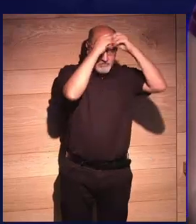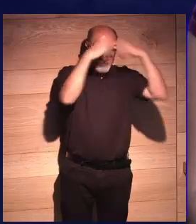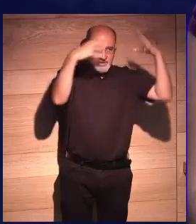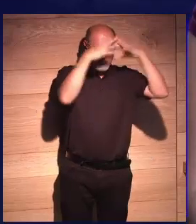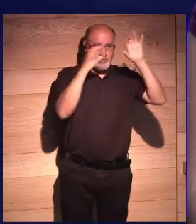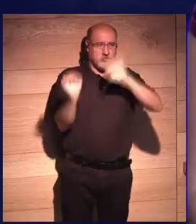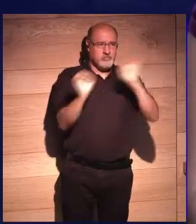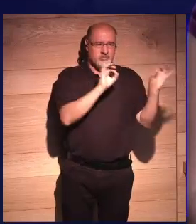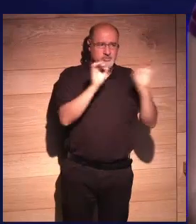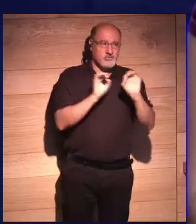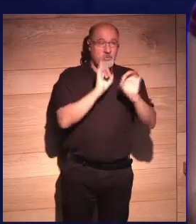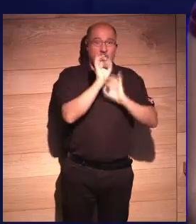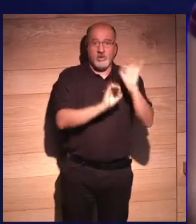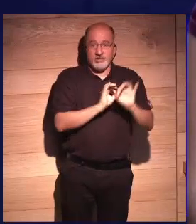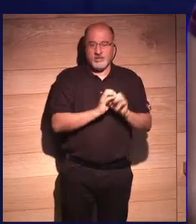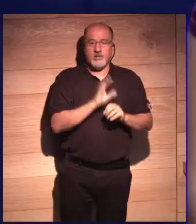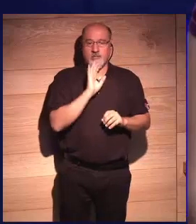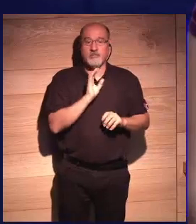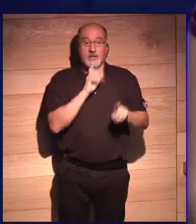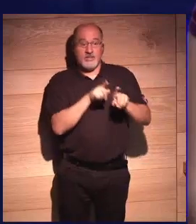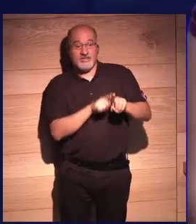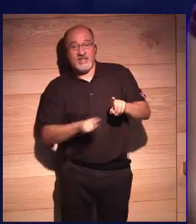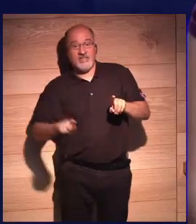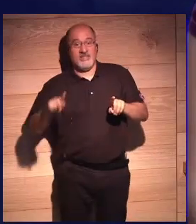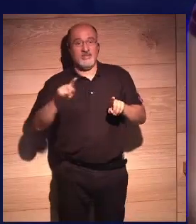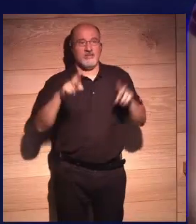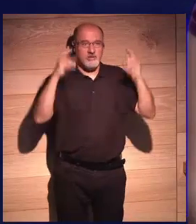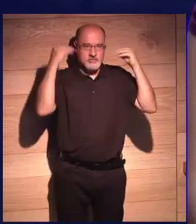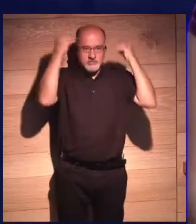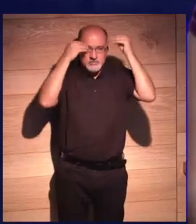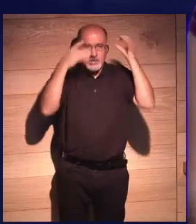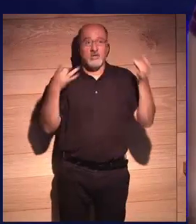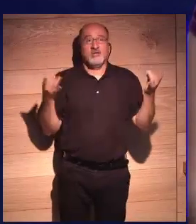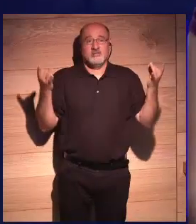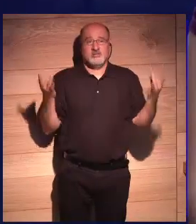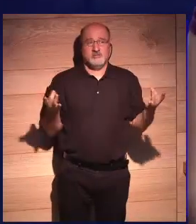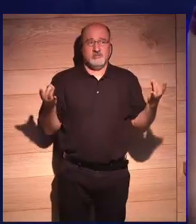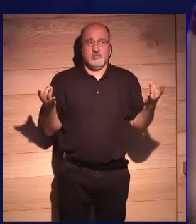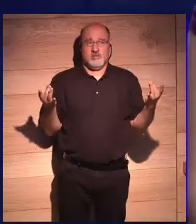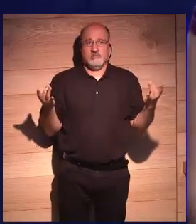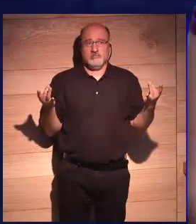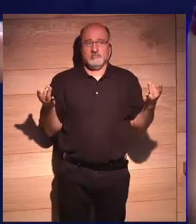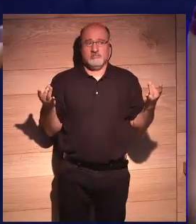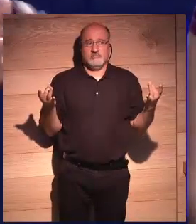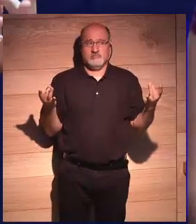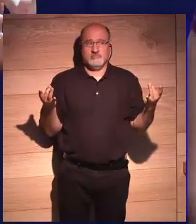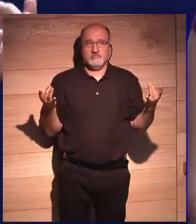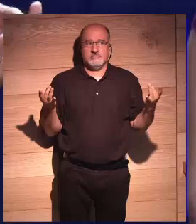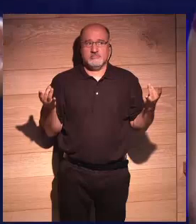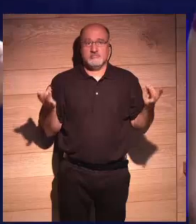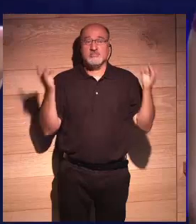on there, and I can learn how to manage my thoughts. So there's a trend with everything that has to do with thinking, yoga,